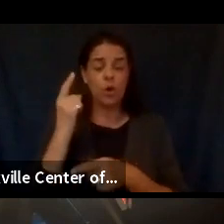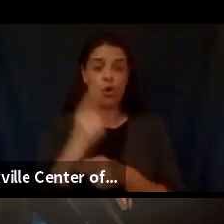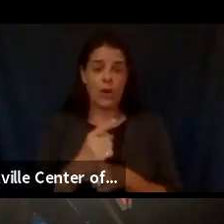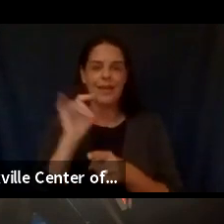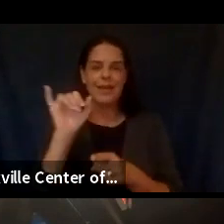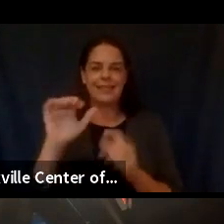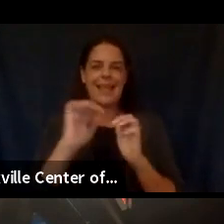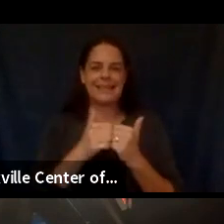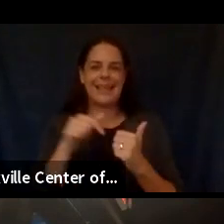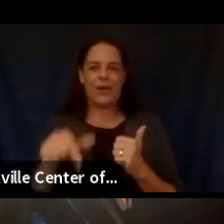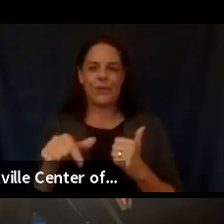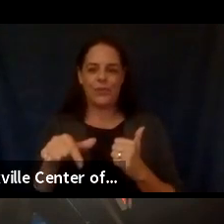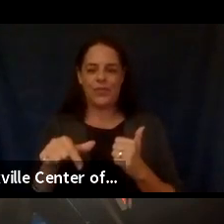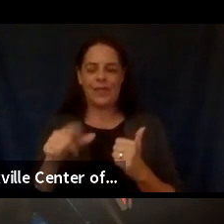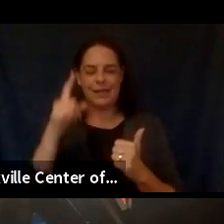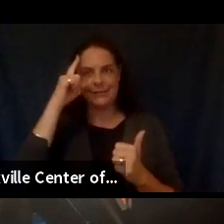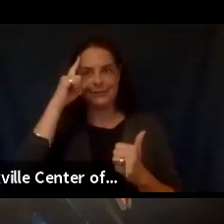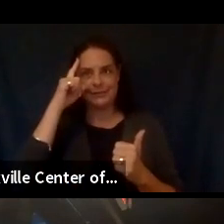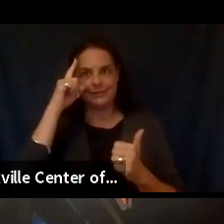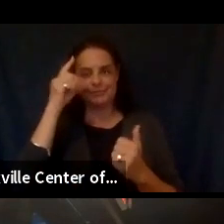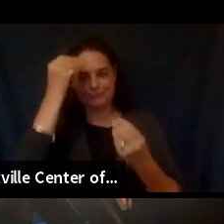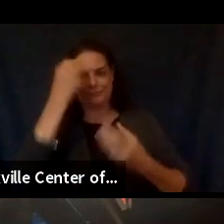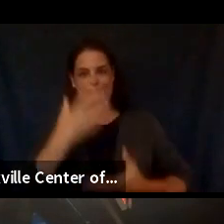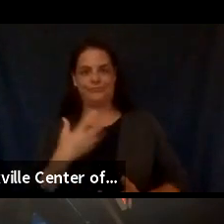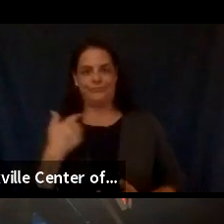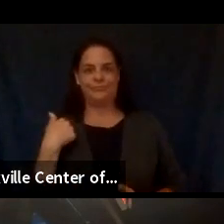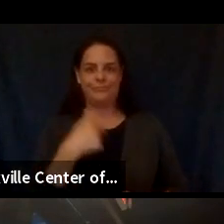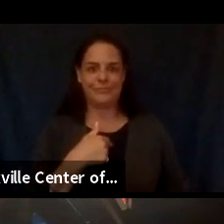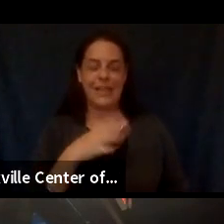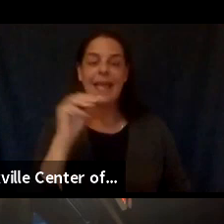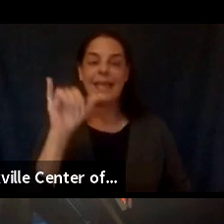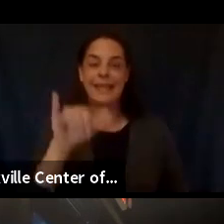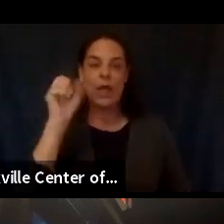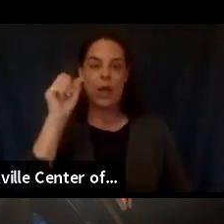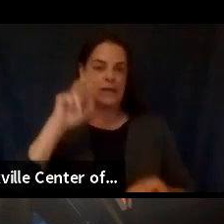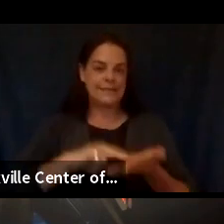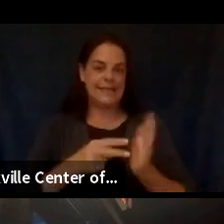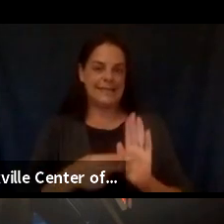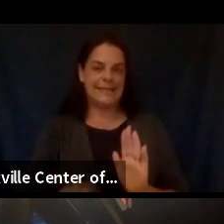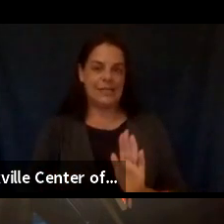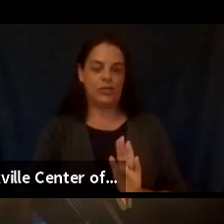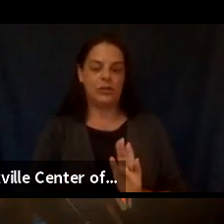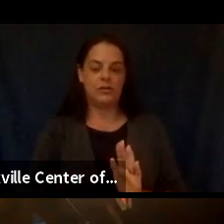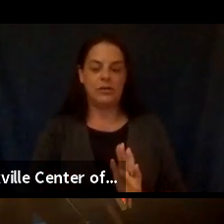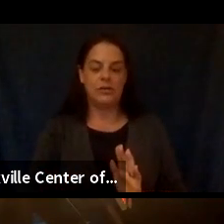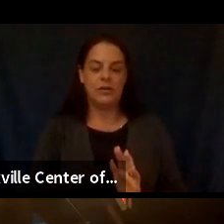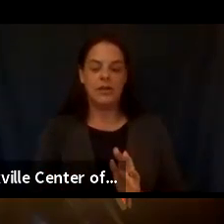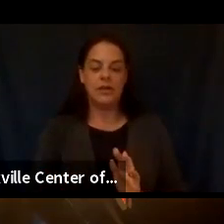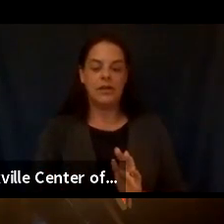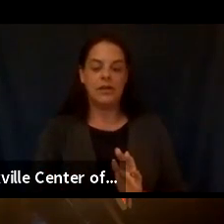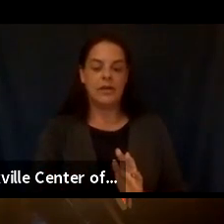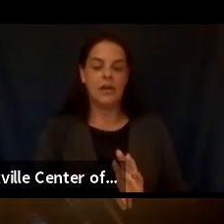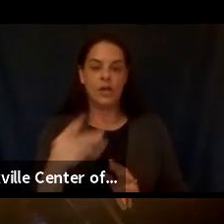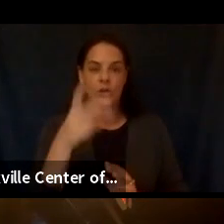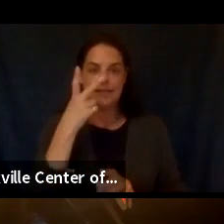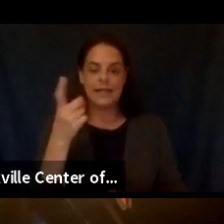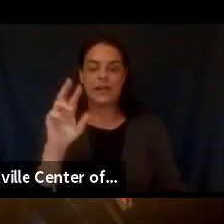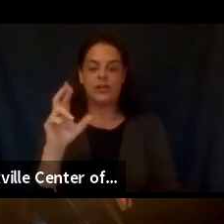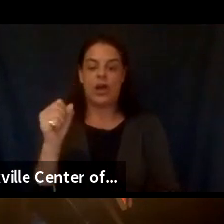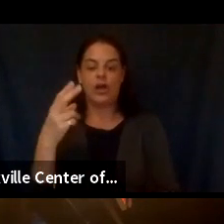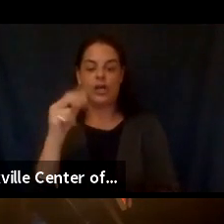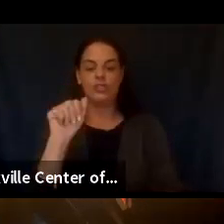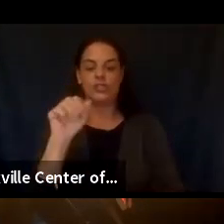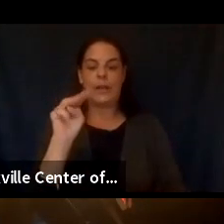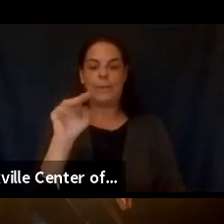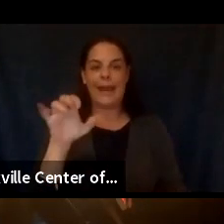this came to our attention. And this was the intention behind it, as you said, Dr. Shamiya, is fairness and